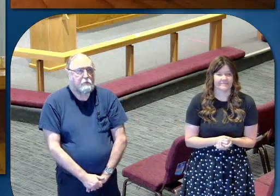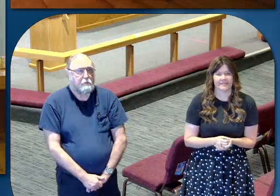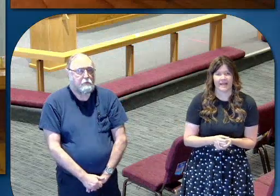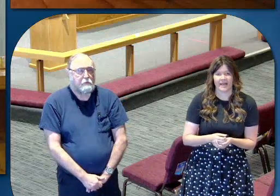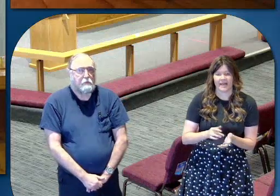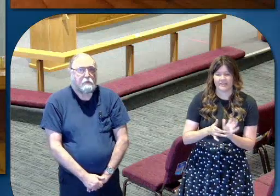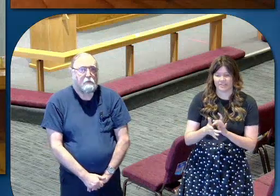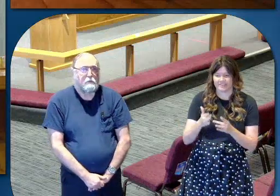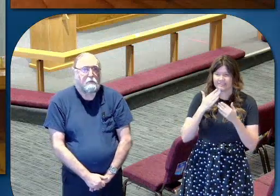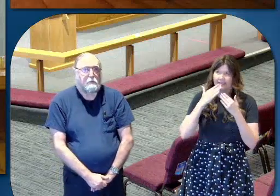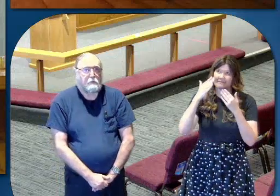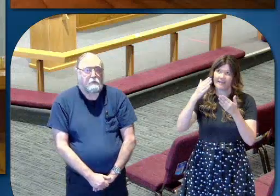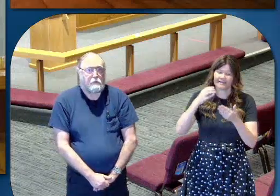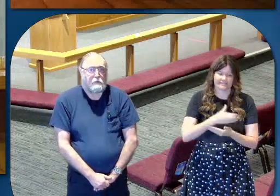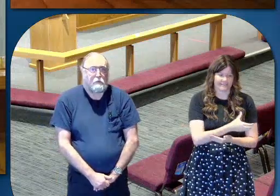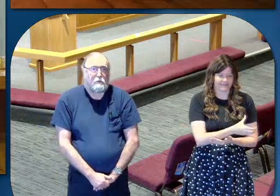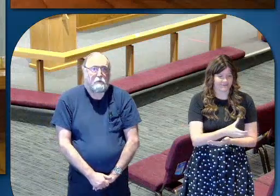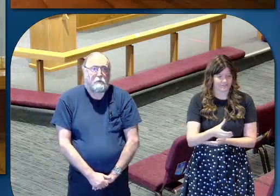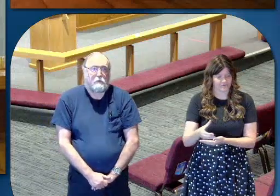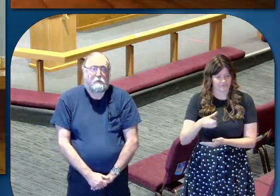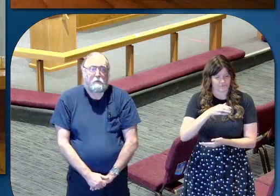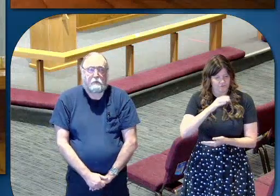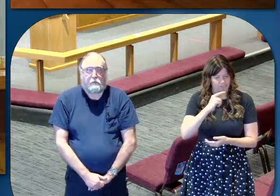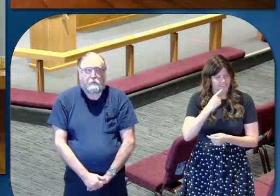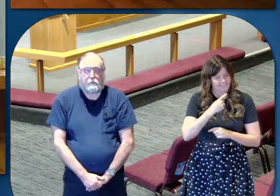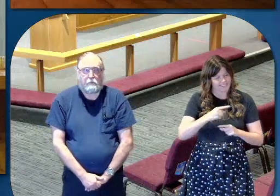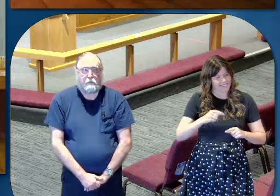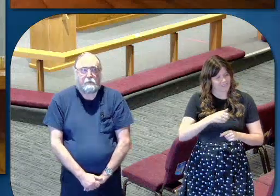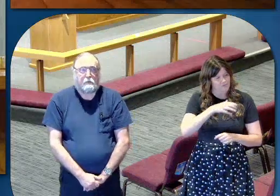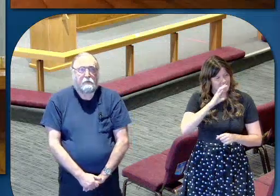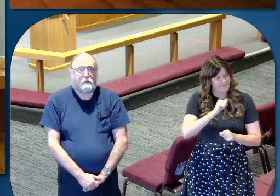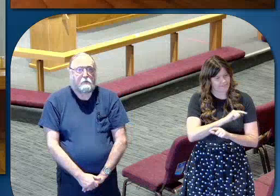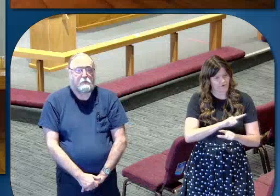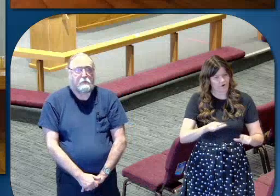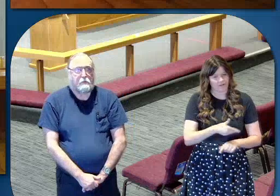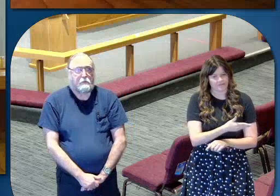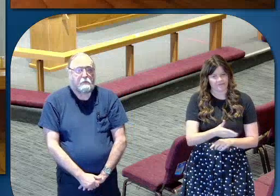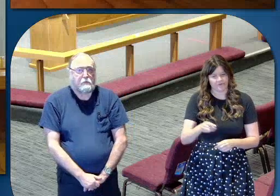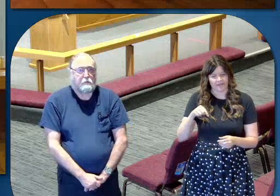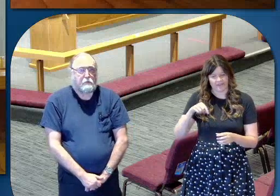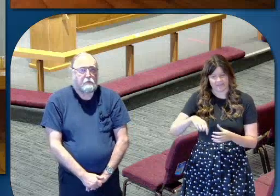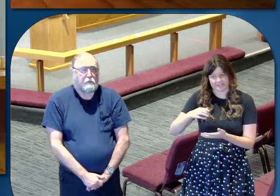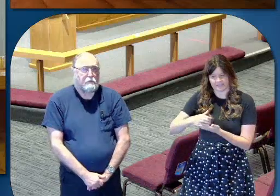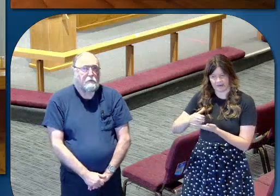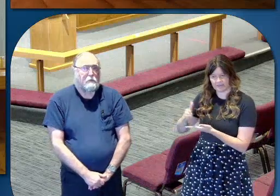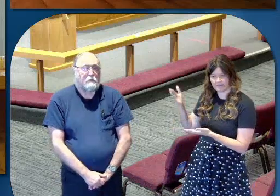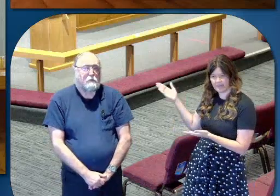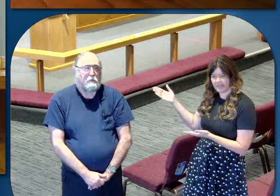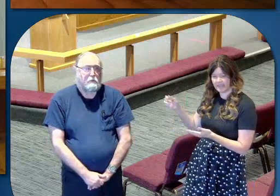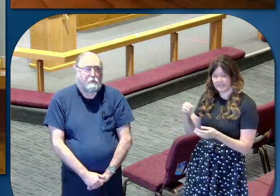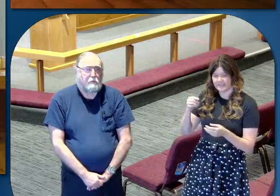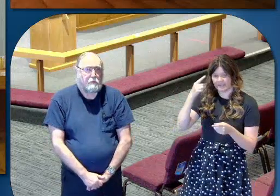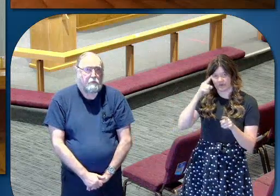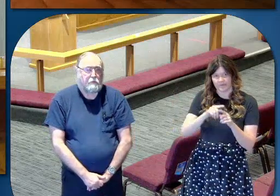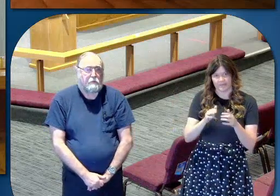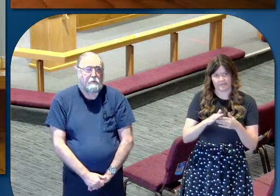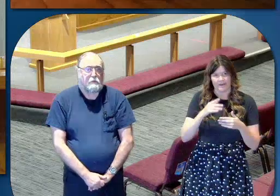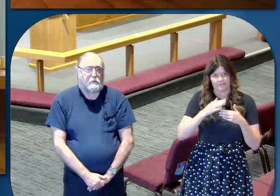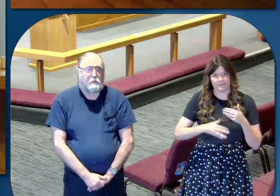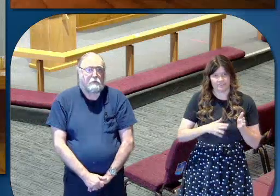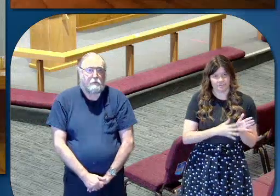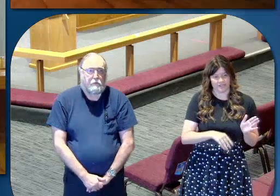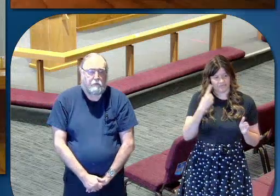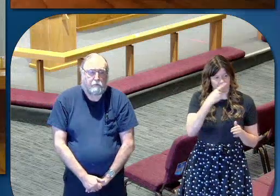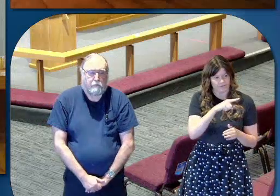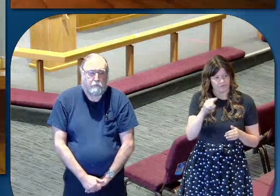When he had given thanks, he gave it to all of them to drink, saying, "Drink of it, all of you. This cup is the new covenant in my blood, shed for you for the forgiveness of